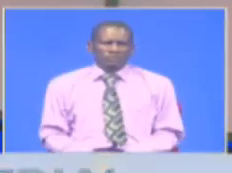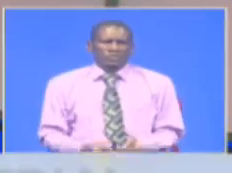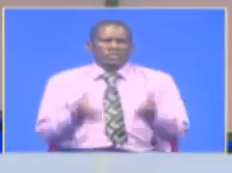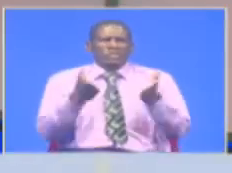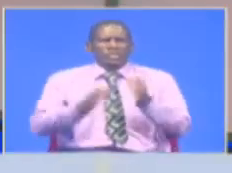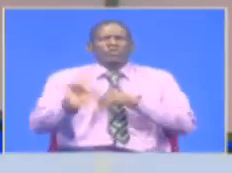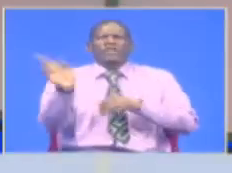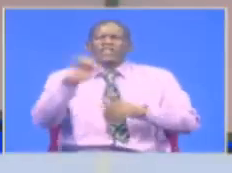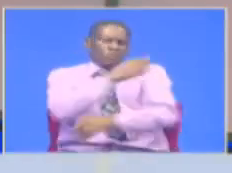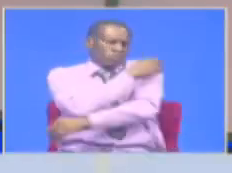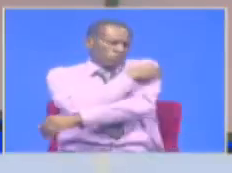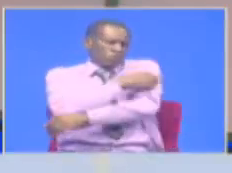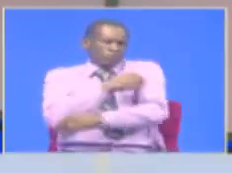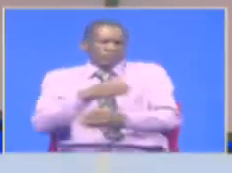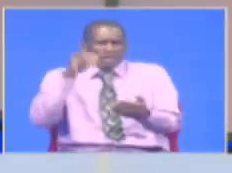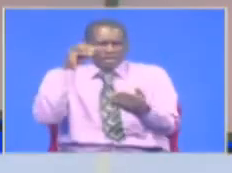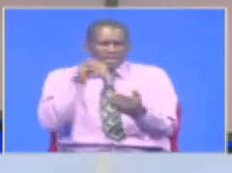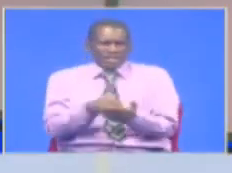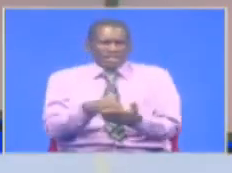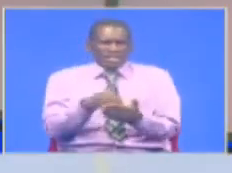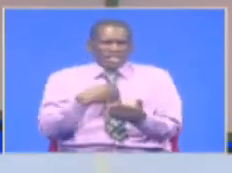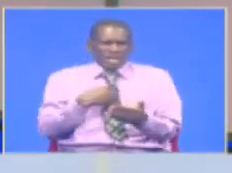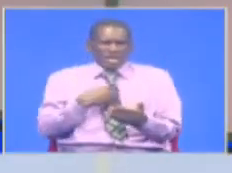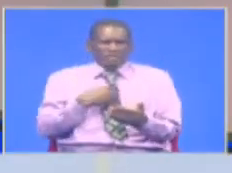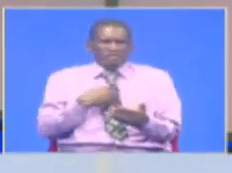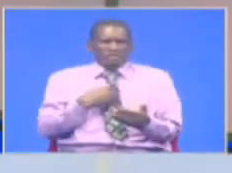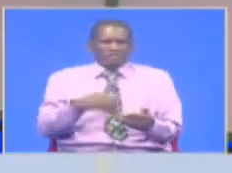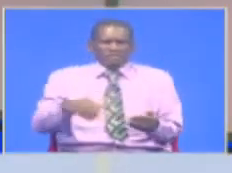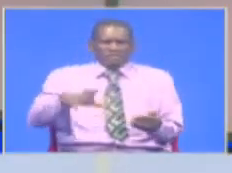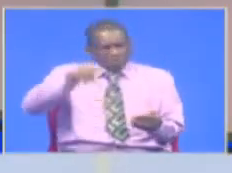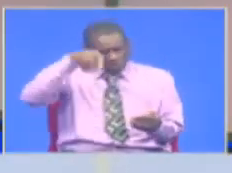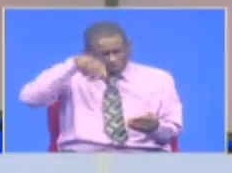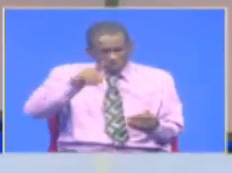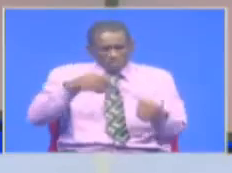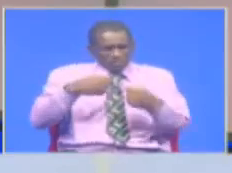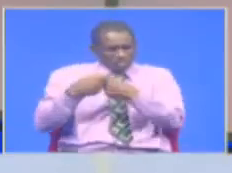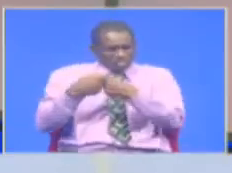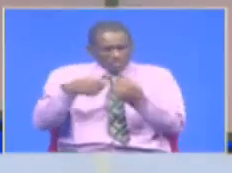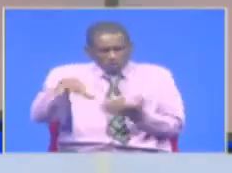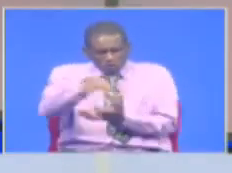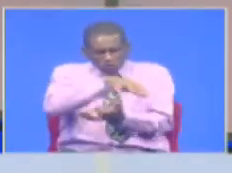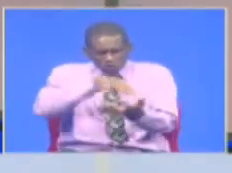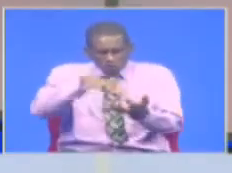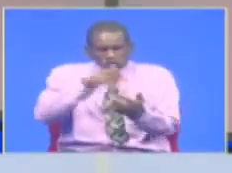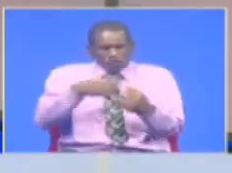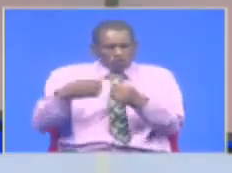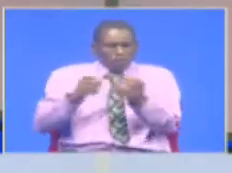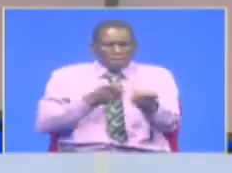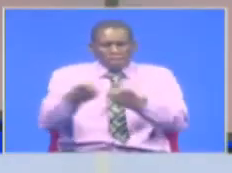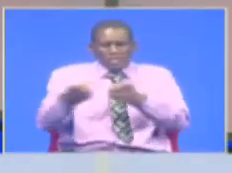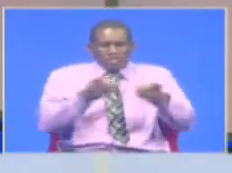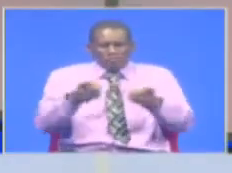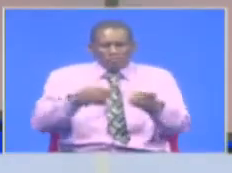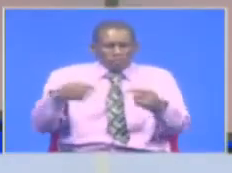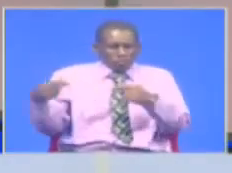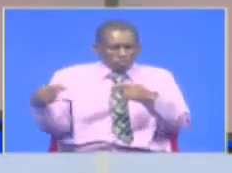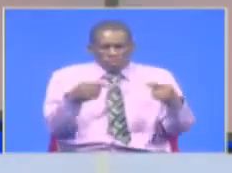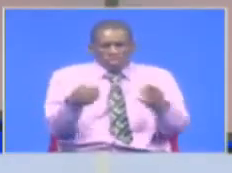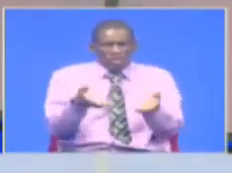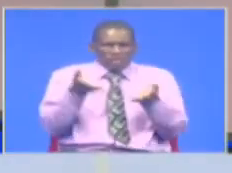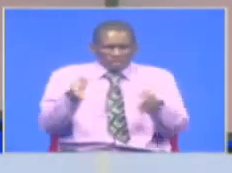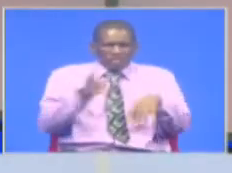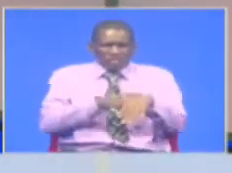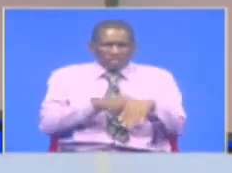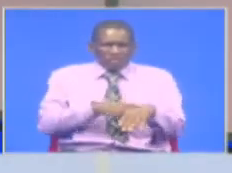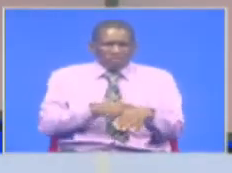Nairobi Hospital has once again found itself in the thick of management wrangles, this time stirred by a